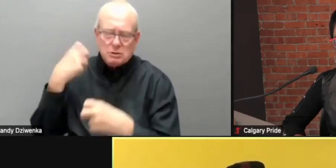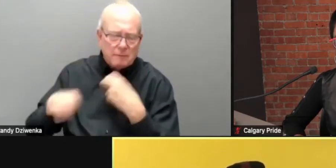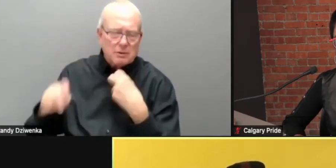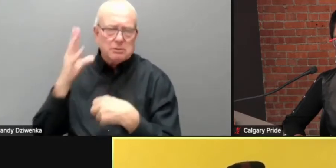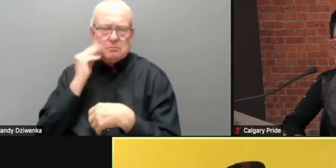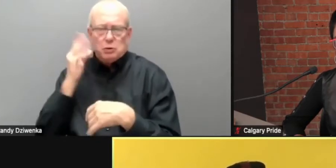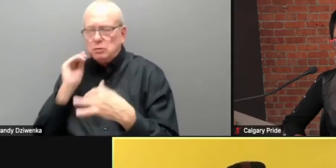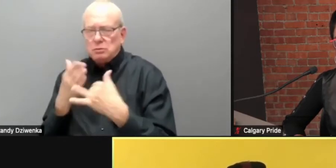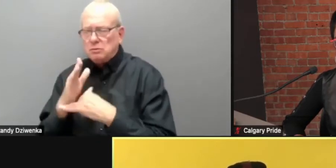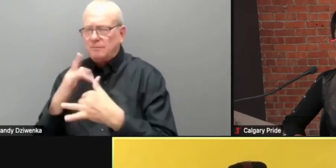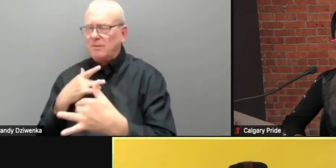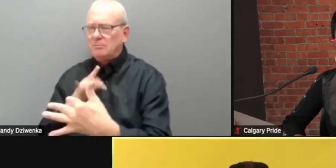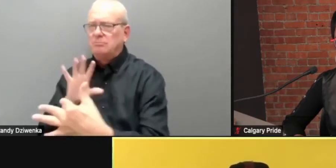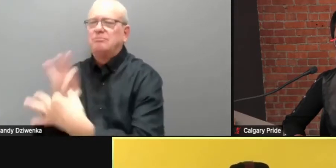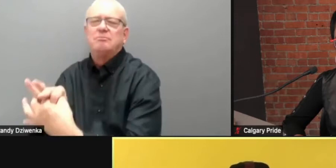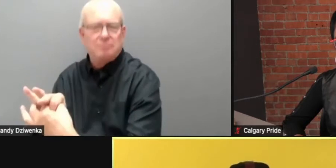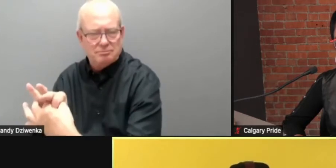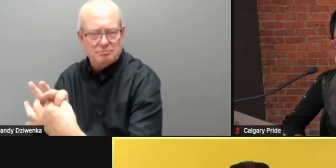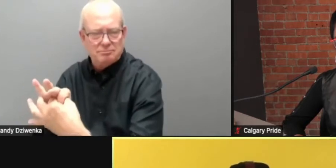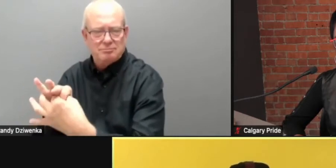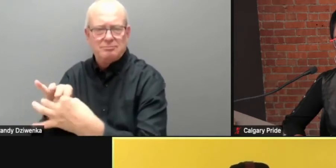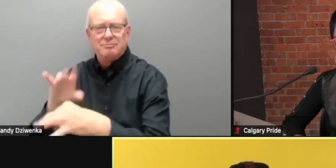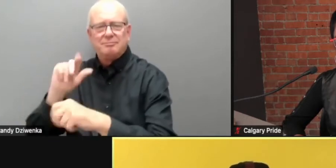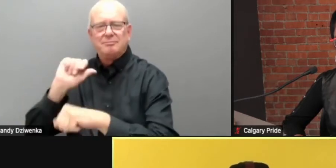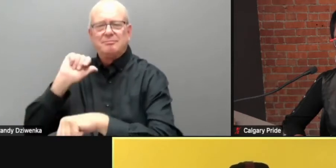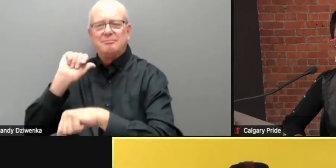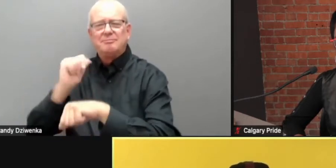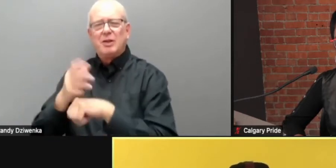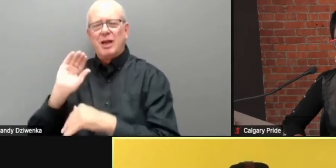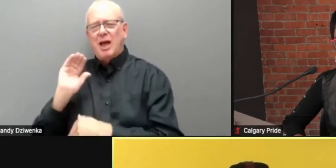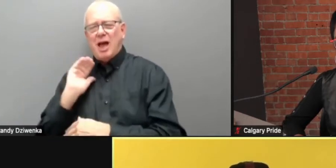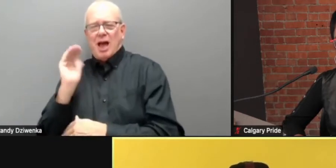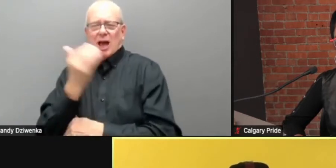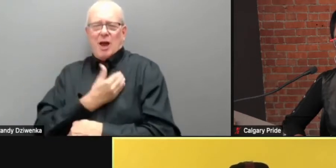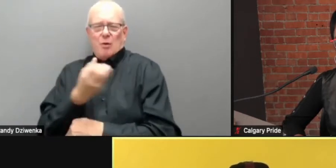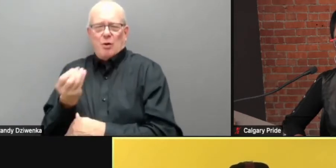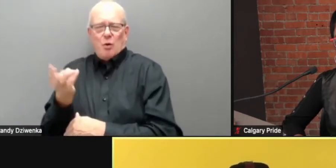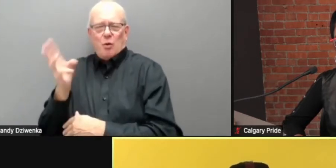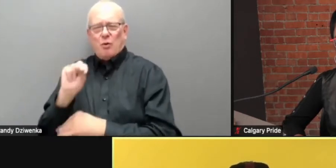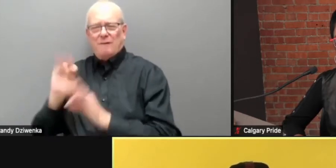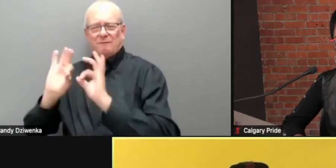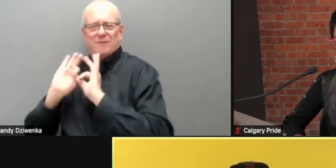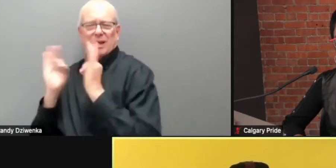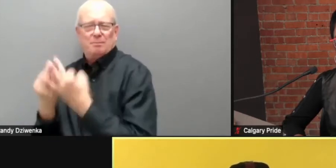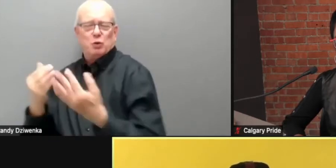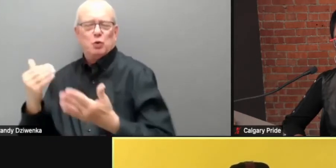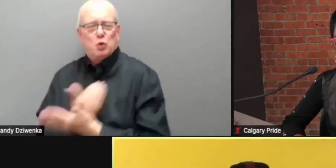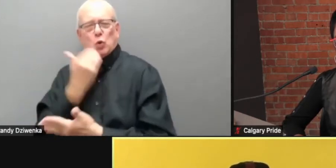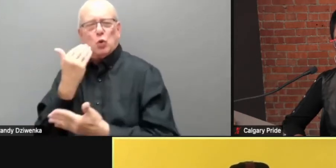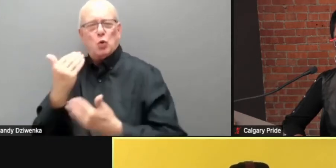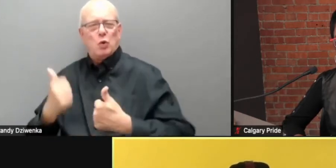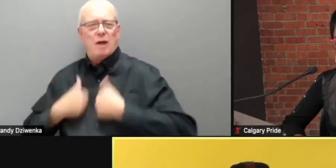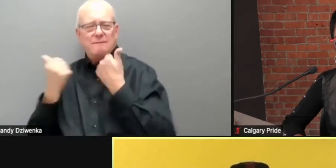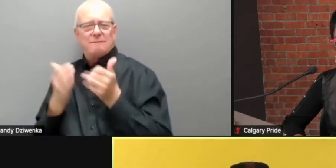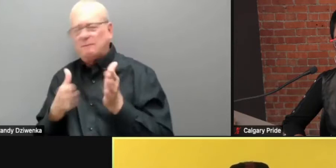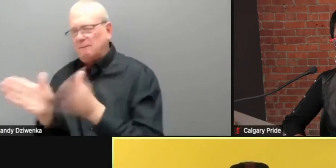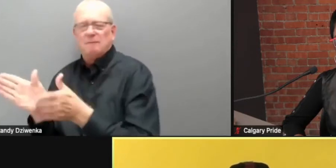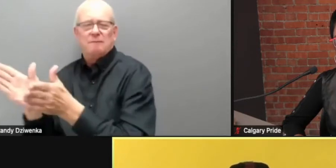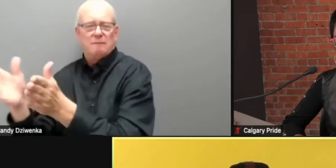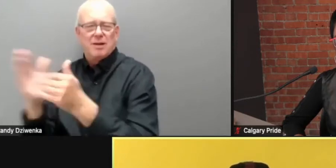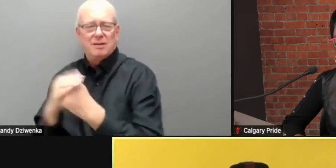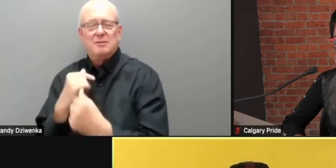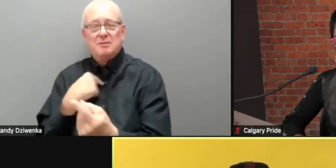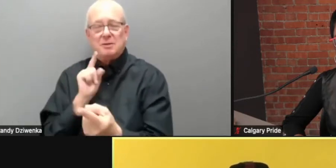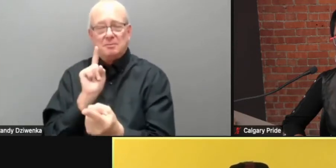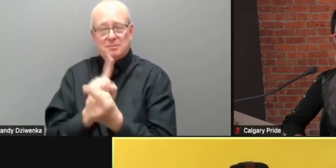me, I was lucky that I met a gentleman by the name of Ashok Rao Kavi, who was the first